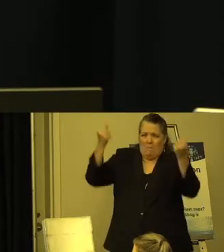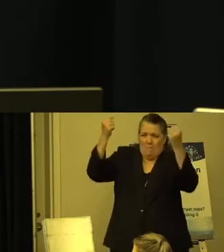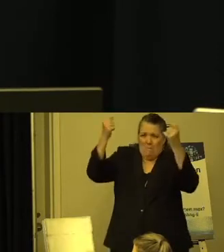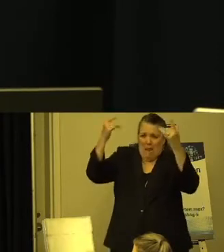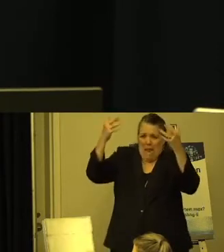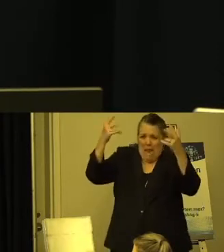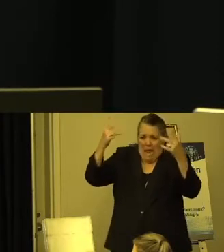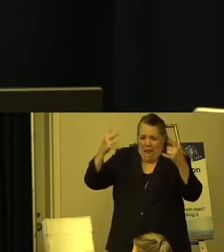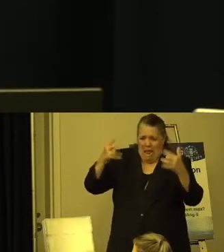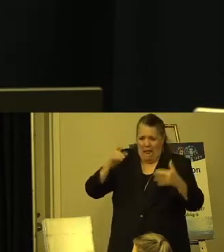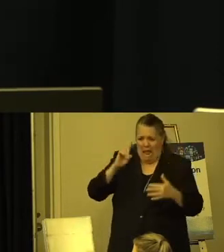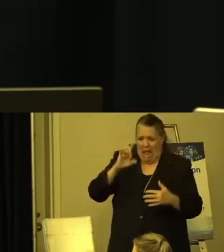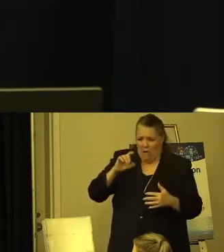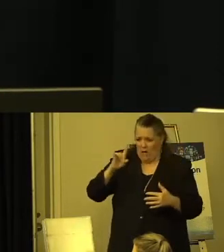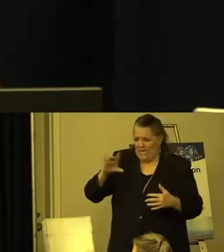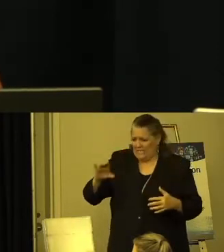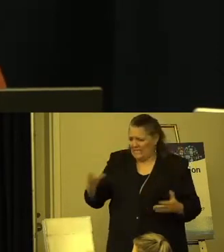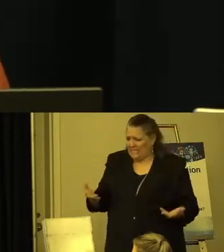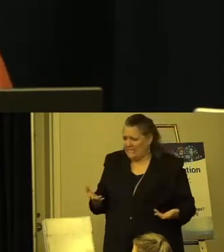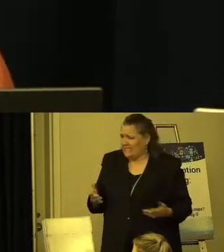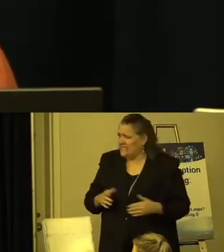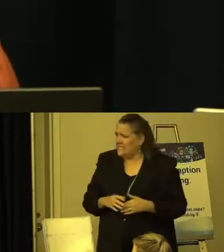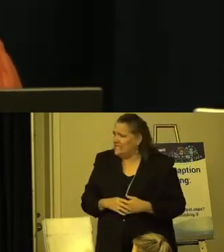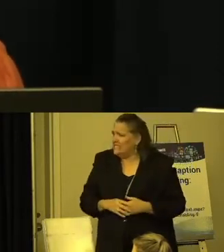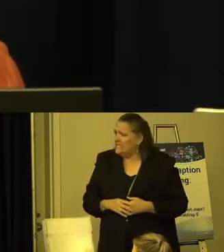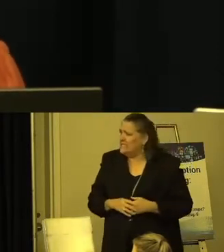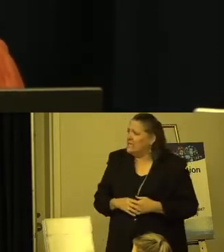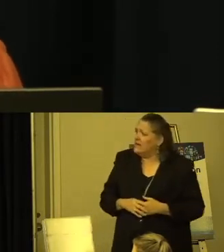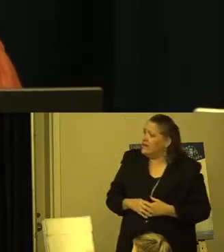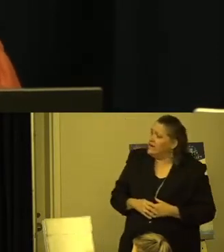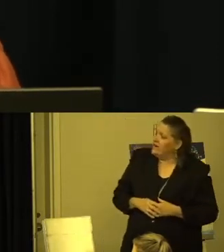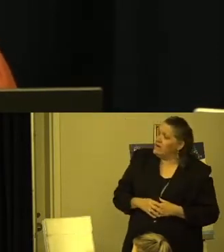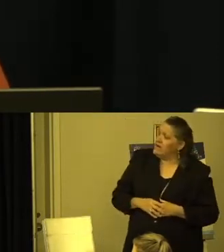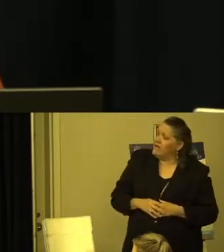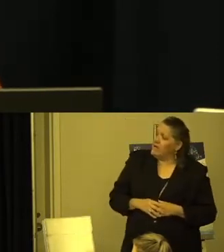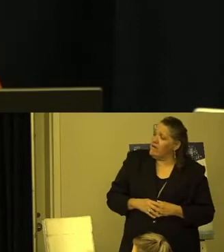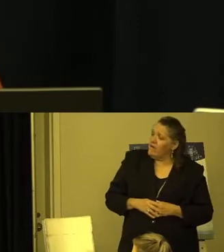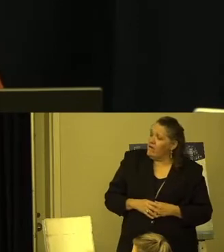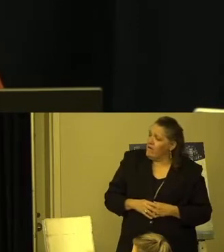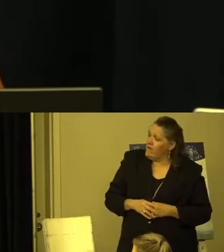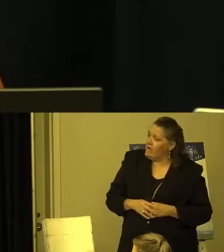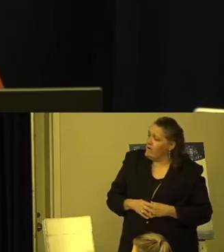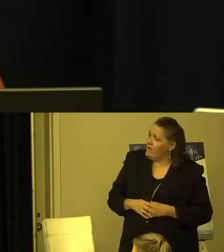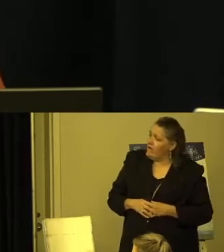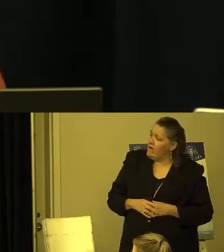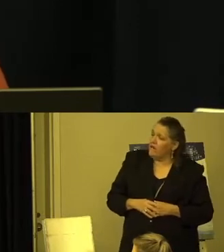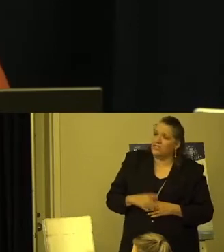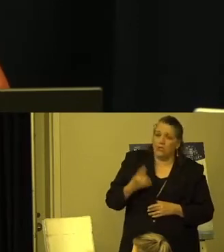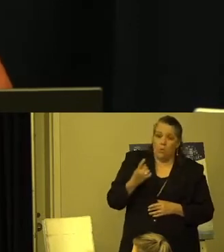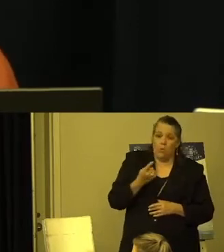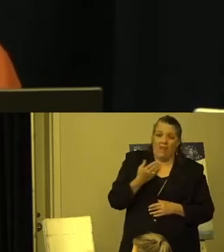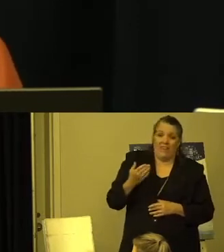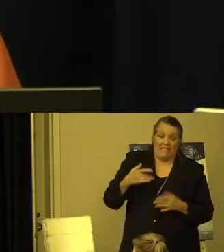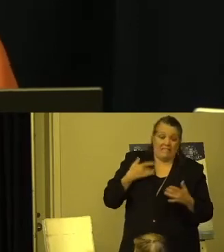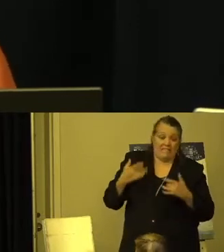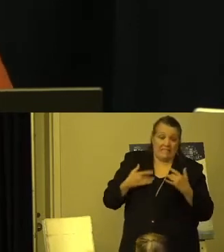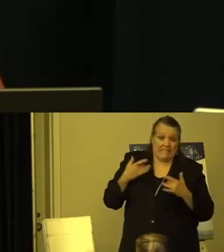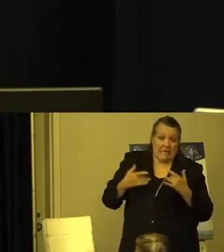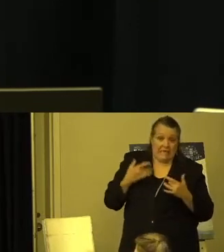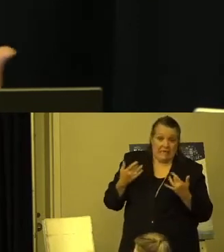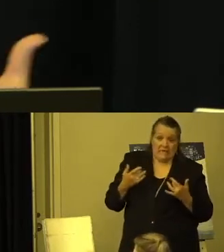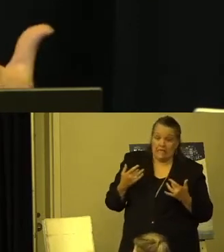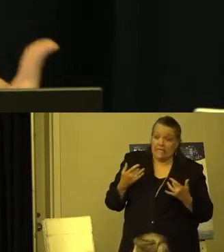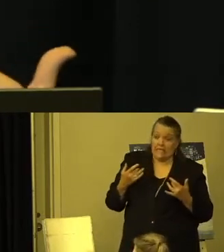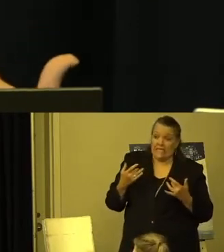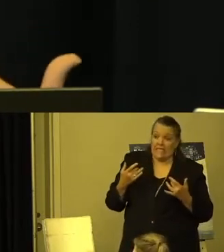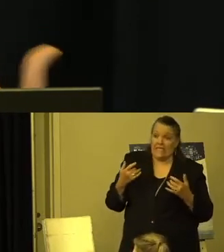and hundreds of different technical standards. And so one of the things that I've been excited by is the amount